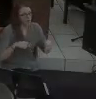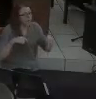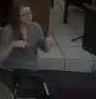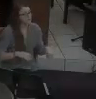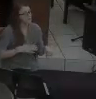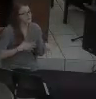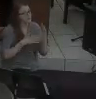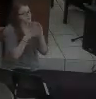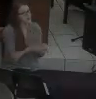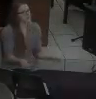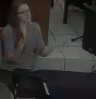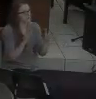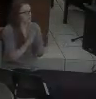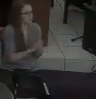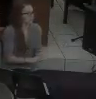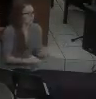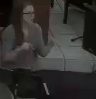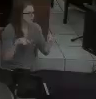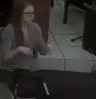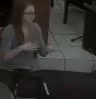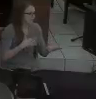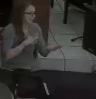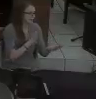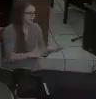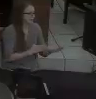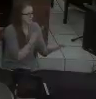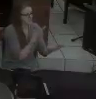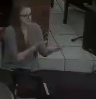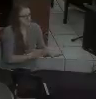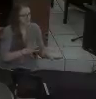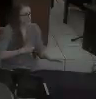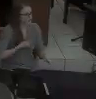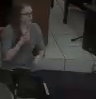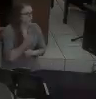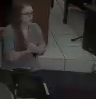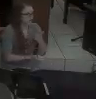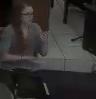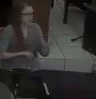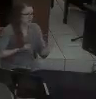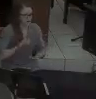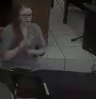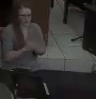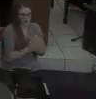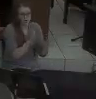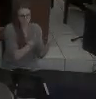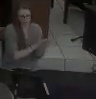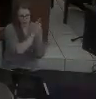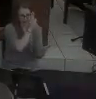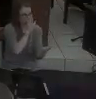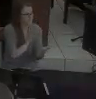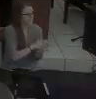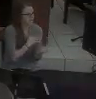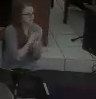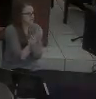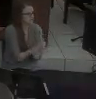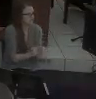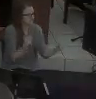long. This is my story, this is my song, praising